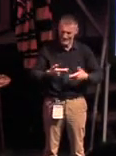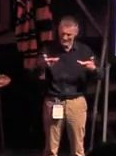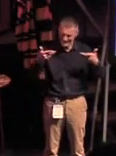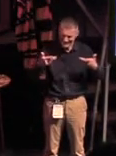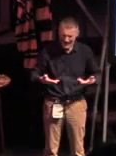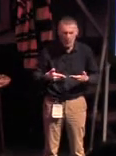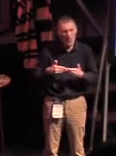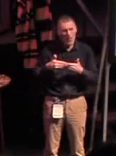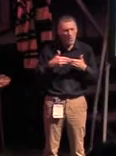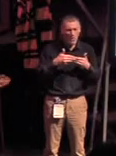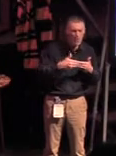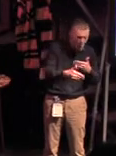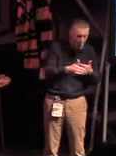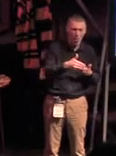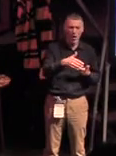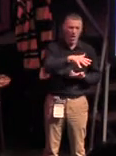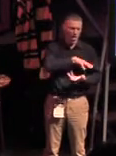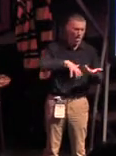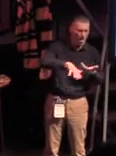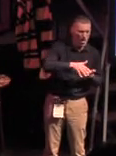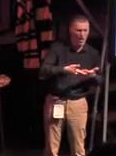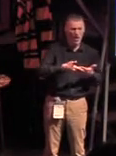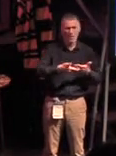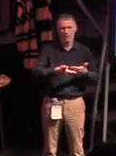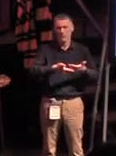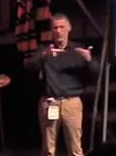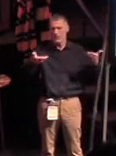a turmoil time than other times before.